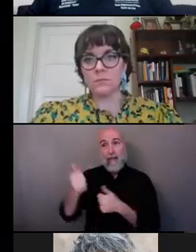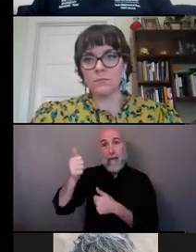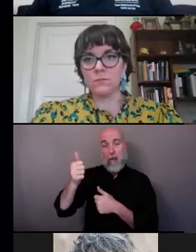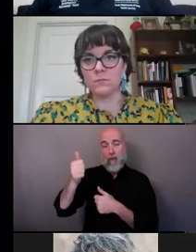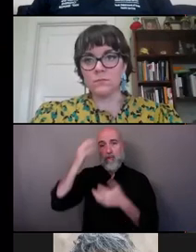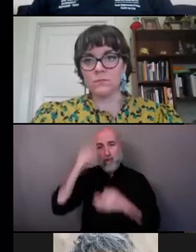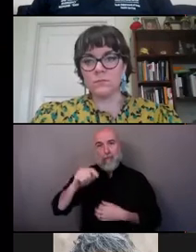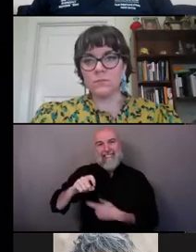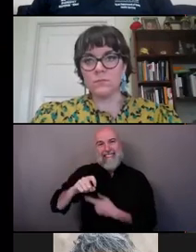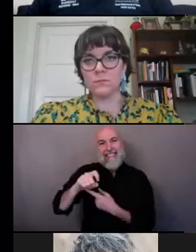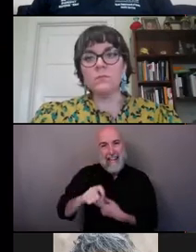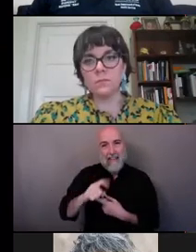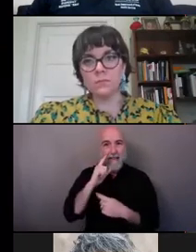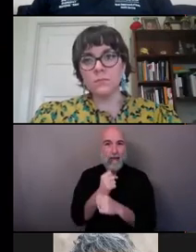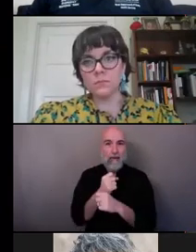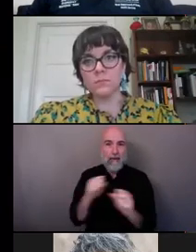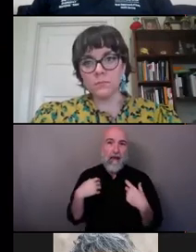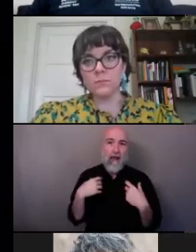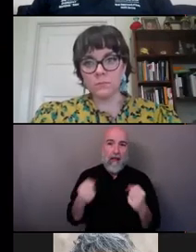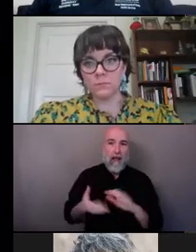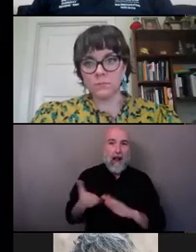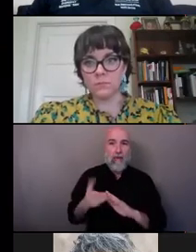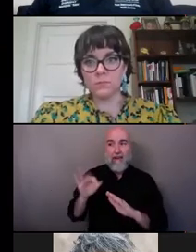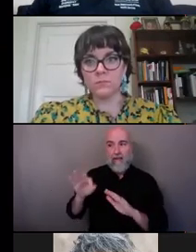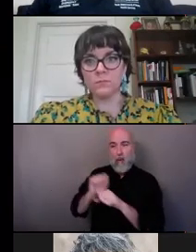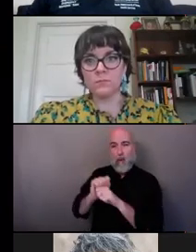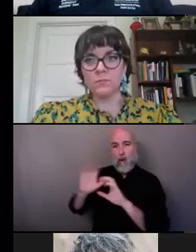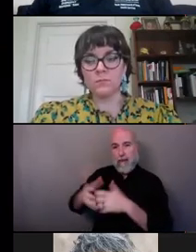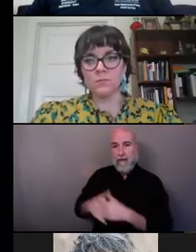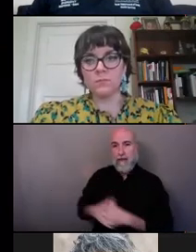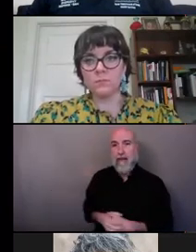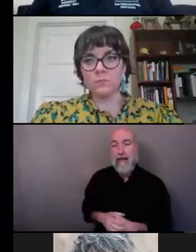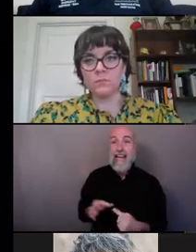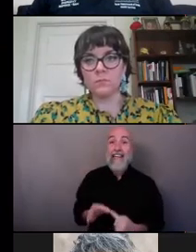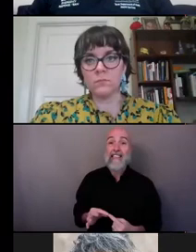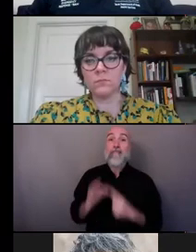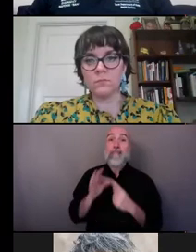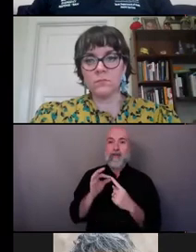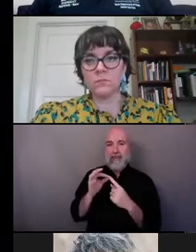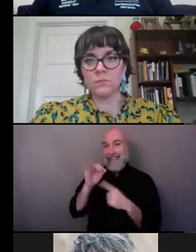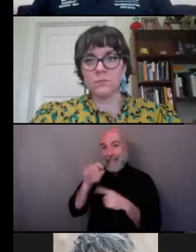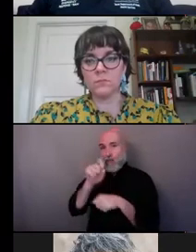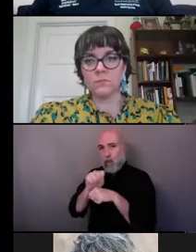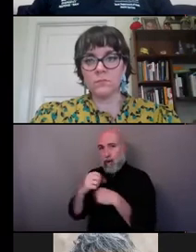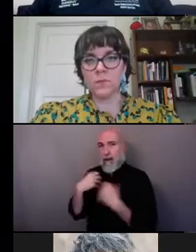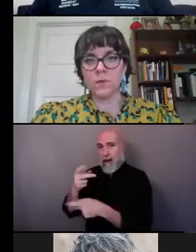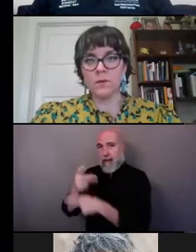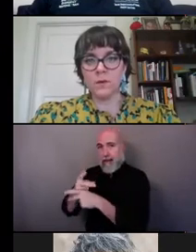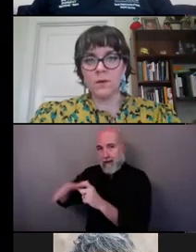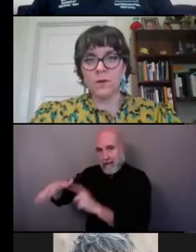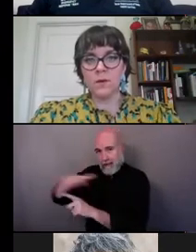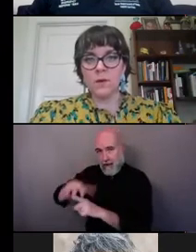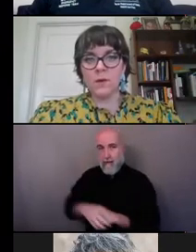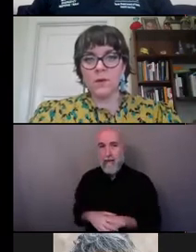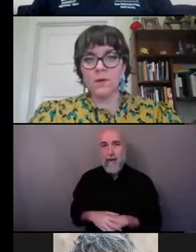that's necessary for safe and healthy operation of a workplace, especially in the healthcare setting. But